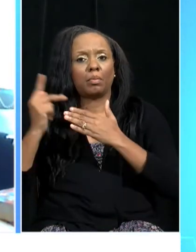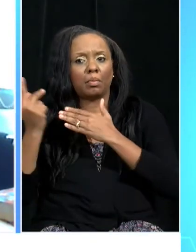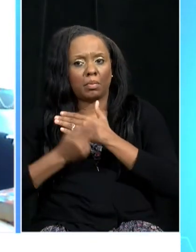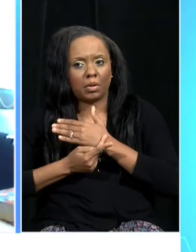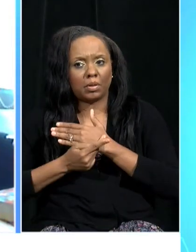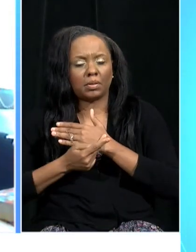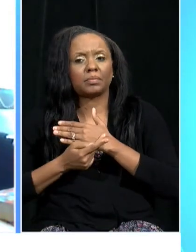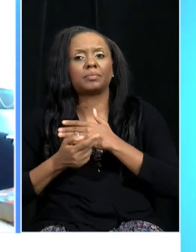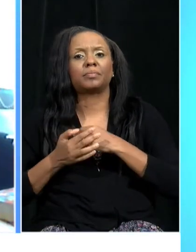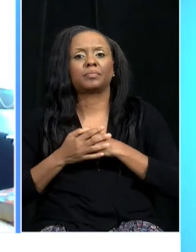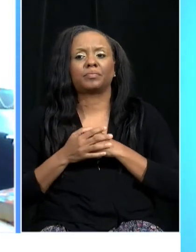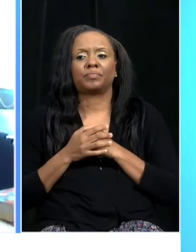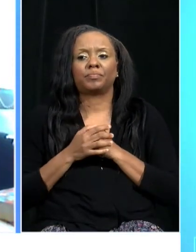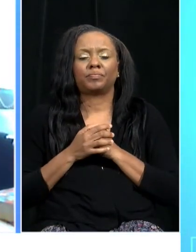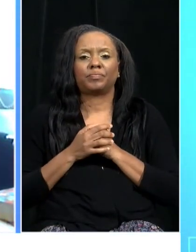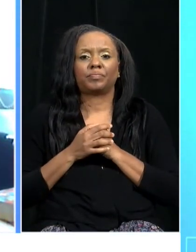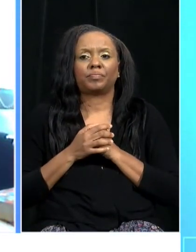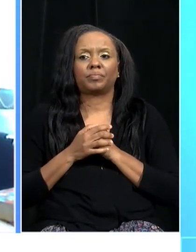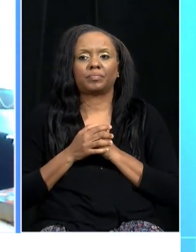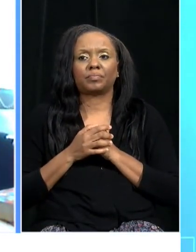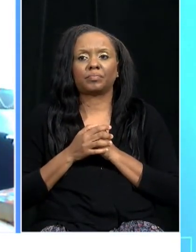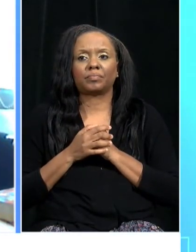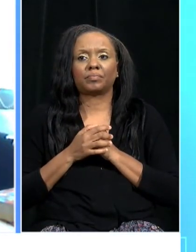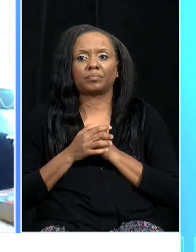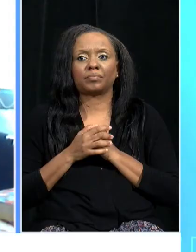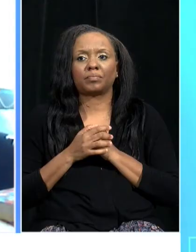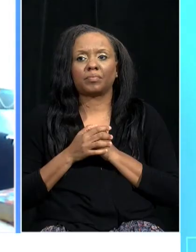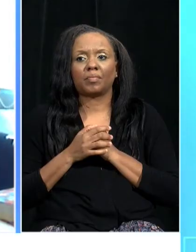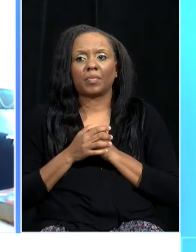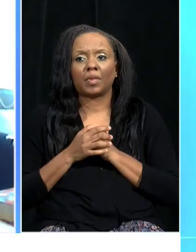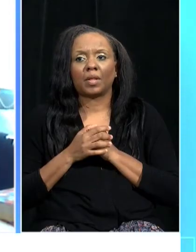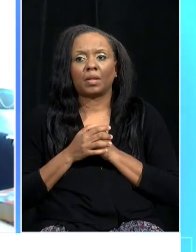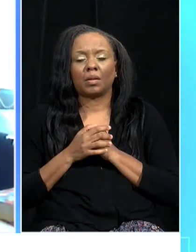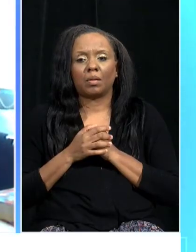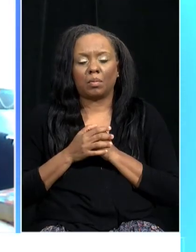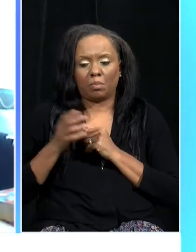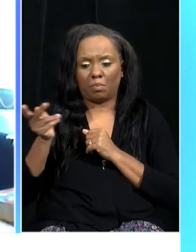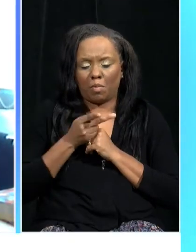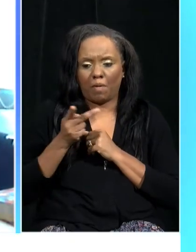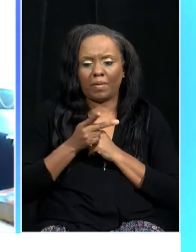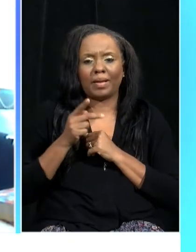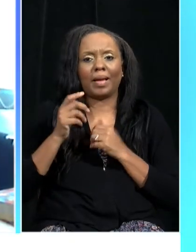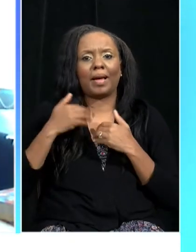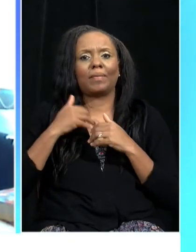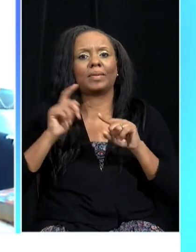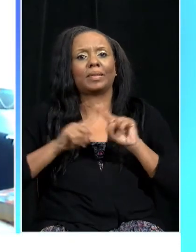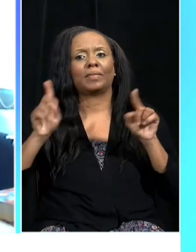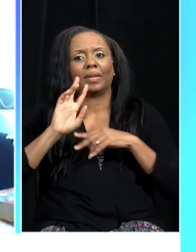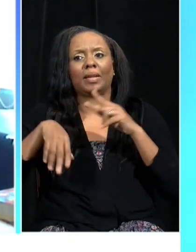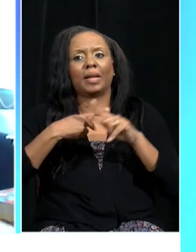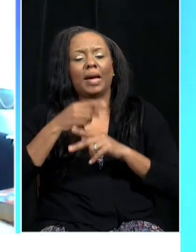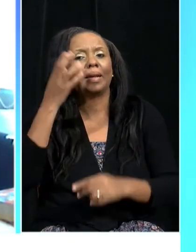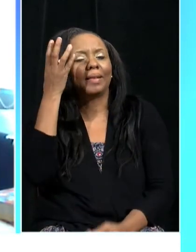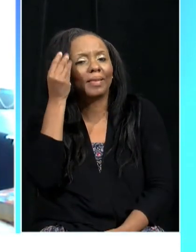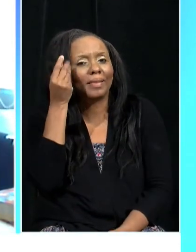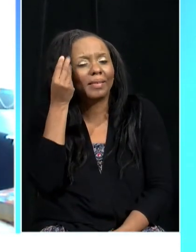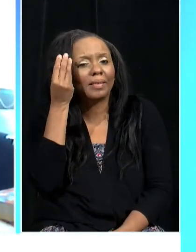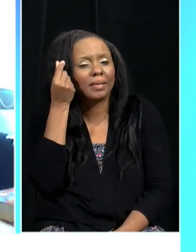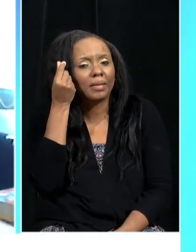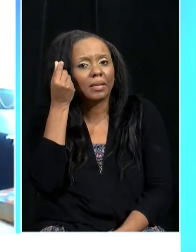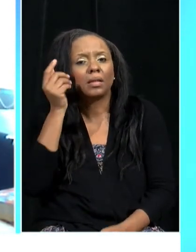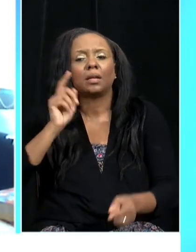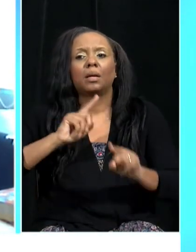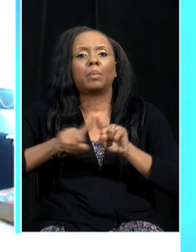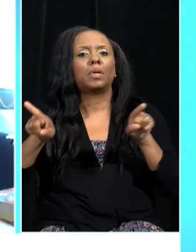the understanding that is like thinking and seeing like the IMF, and that's fine. But just understand that there are other alternative paradigms